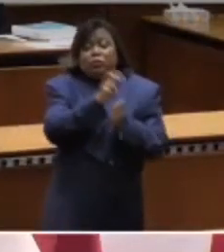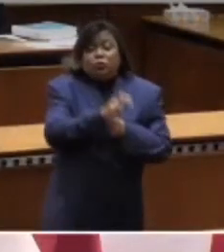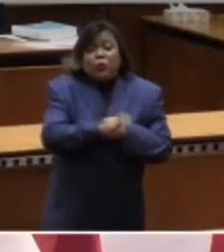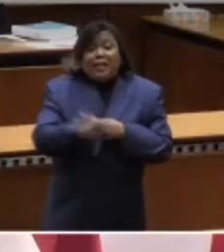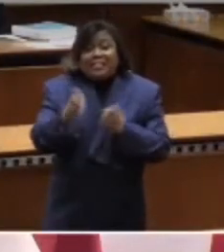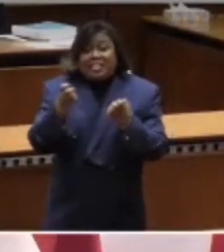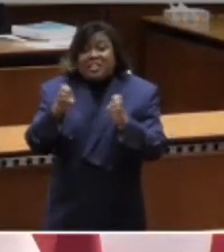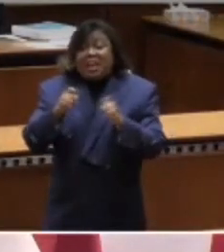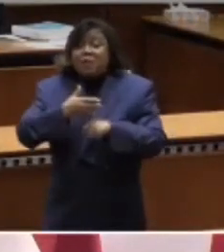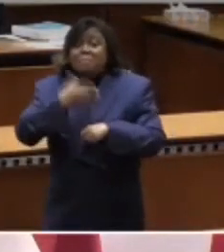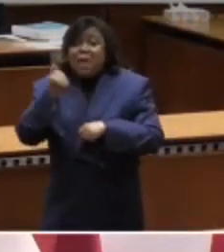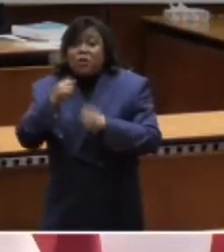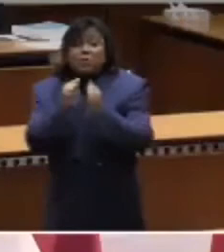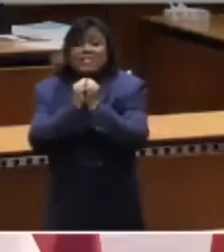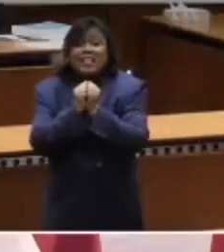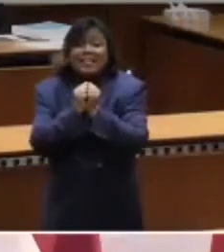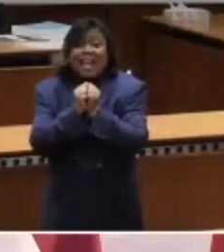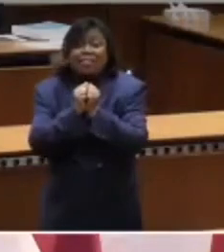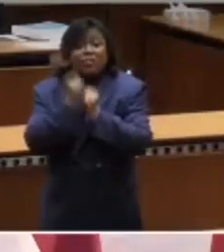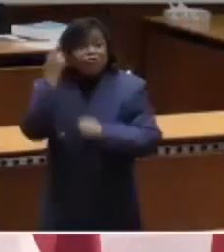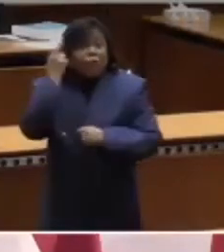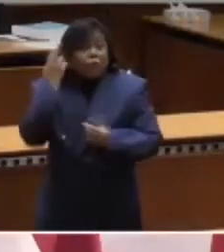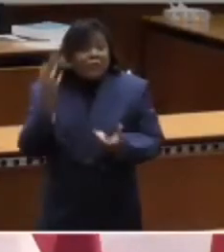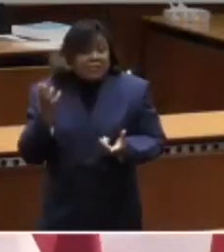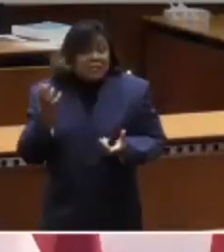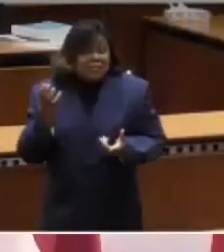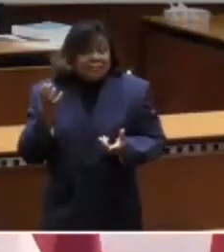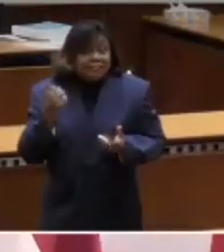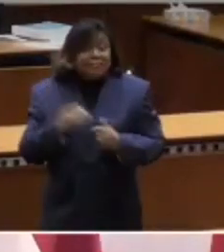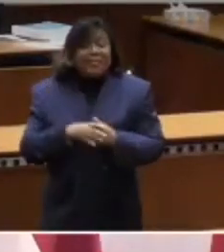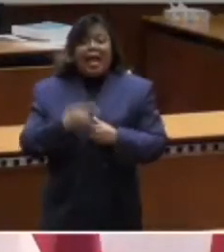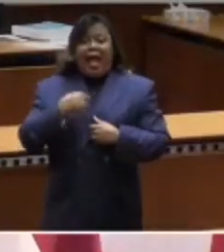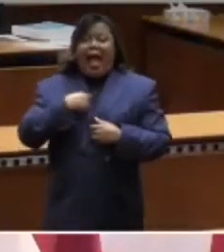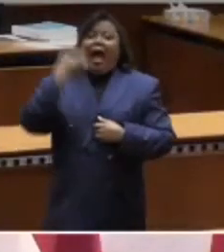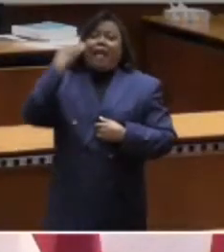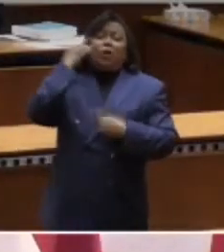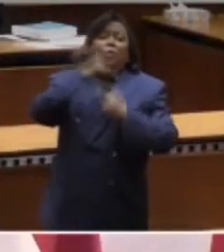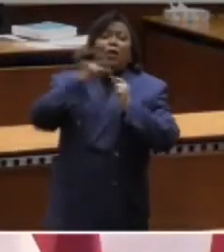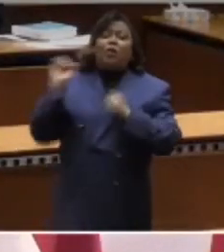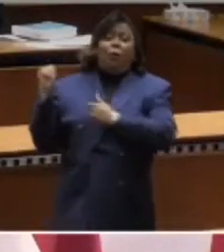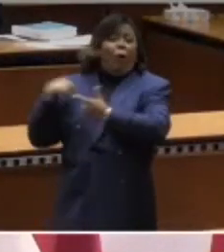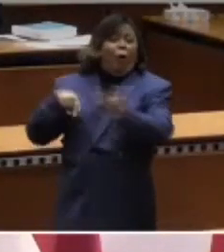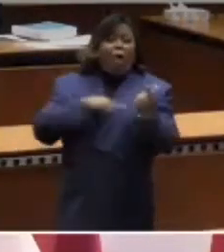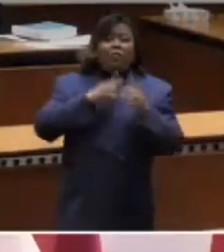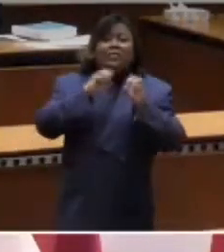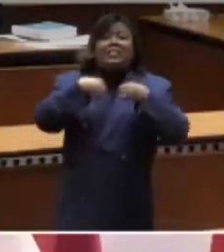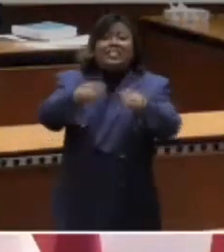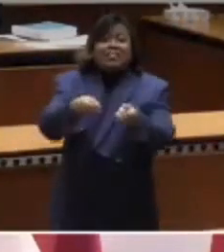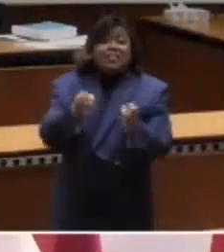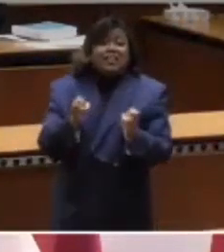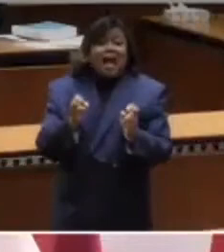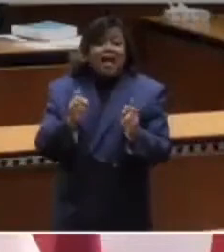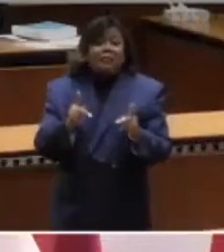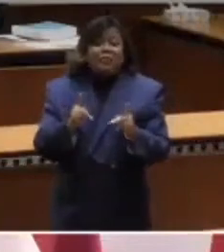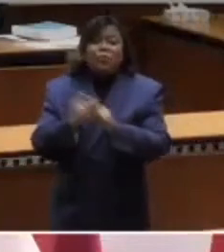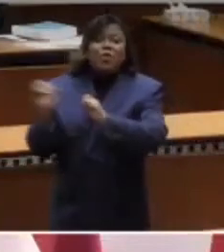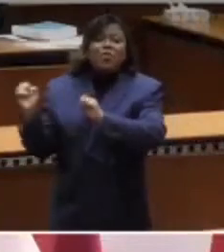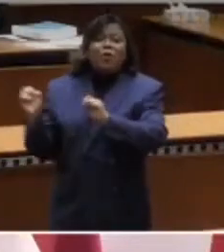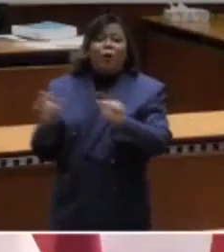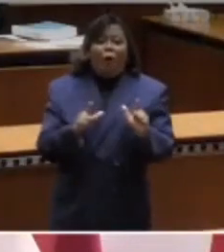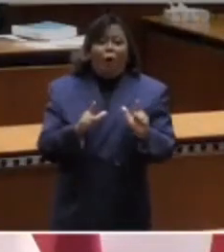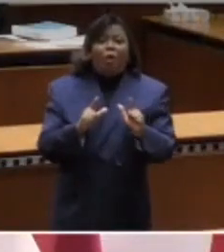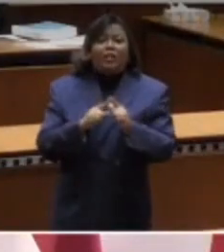transition effort Better Together for a reason. I know that when all of us are given an opportunity, we